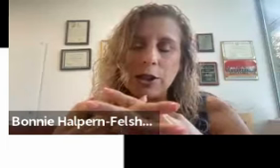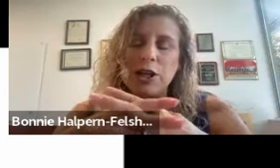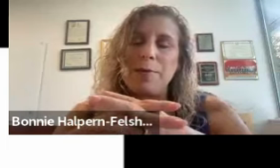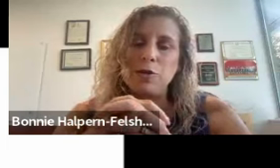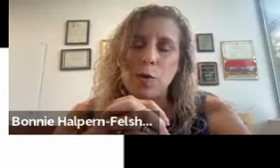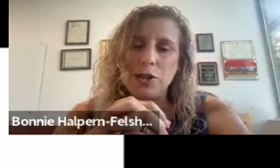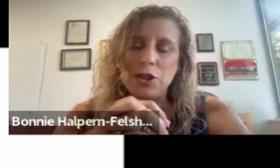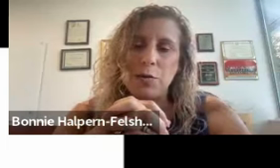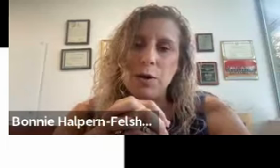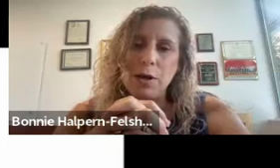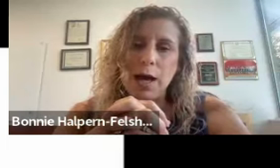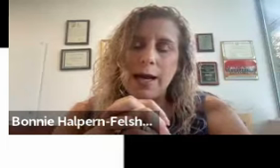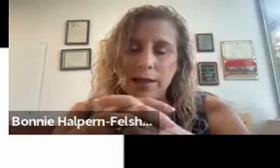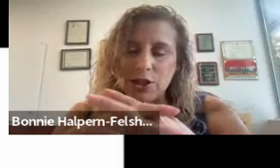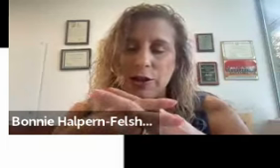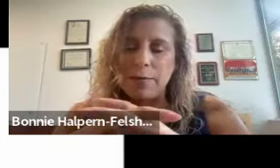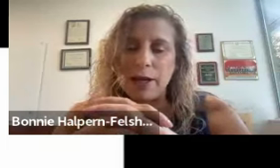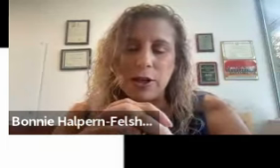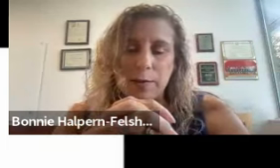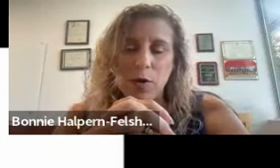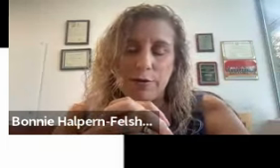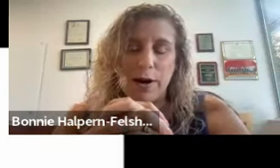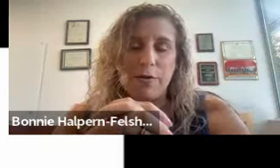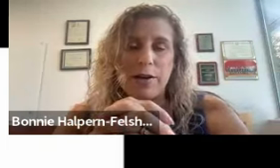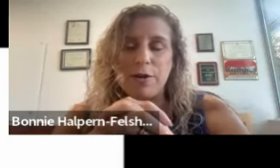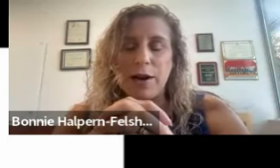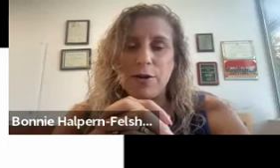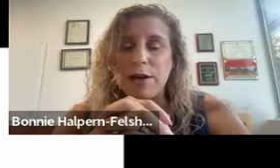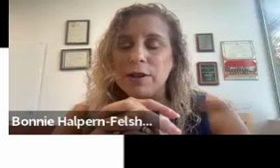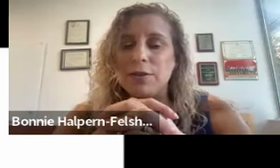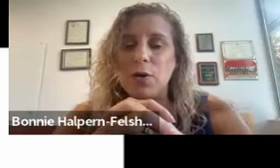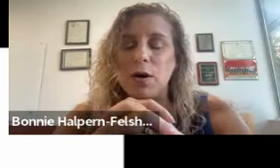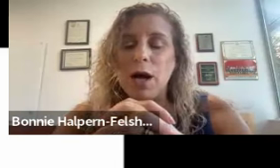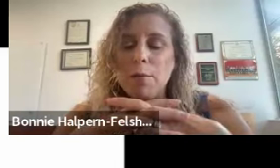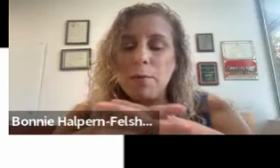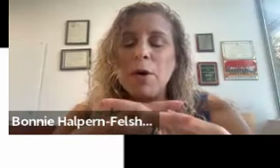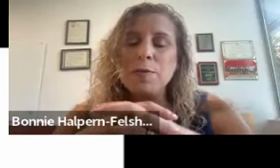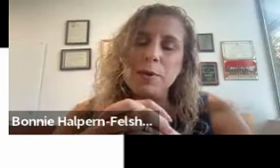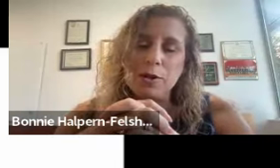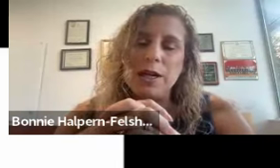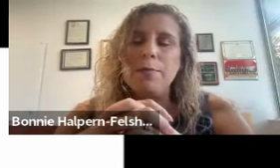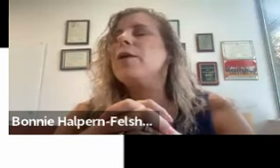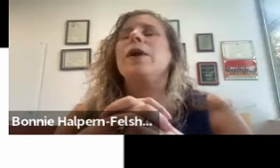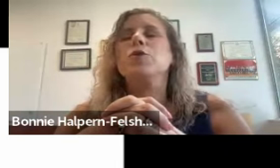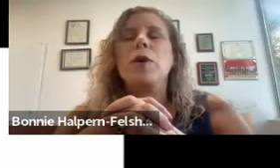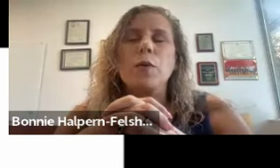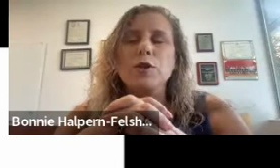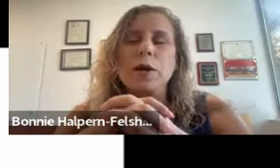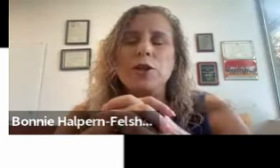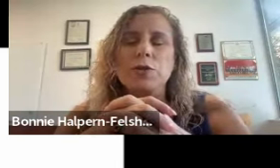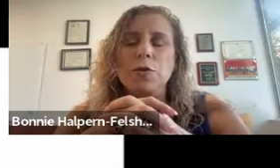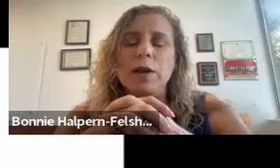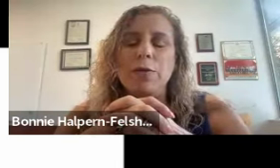end college at about 22, unless you're like me and you keep going forever and ever and ever and never leave school. But most people are done by around